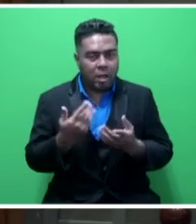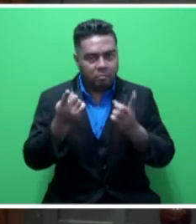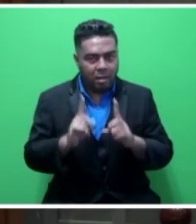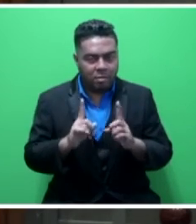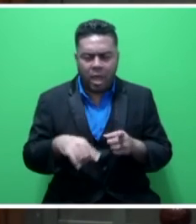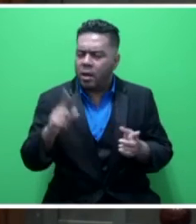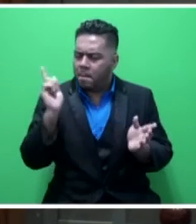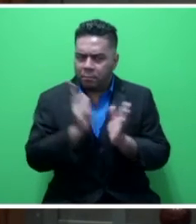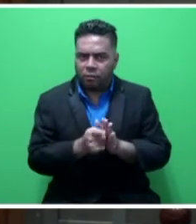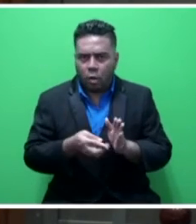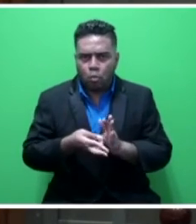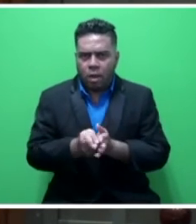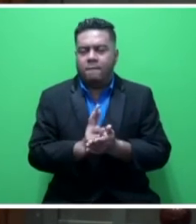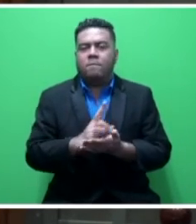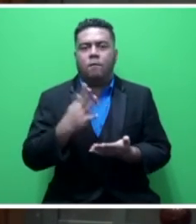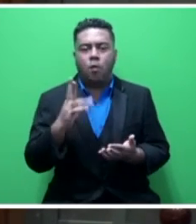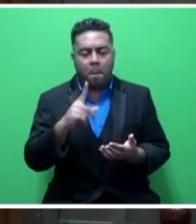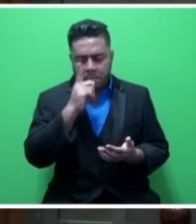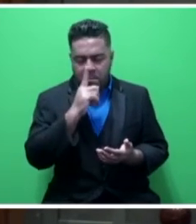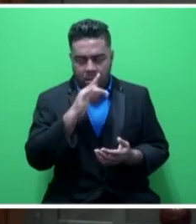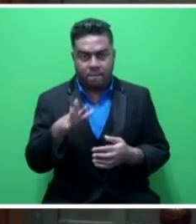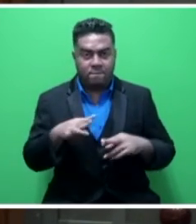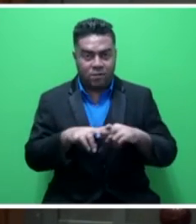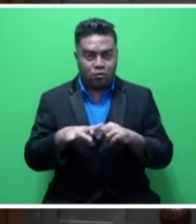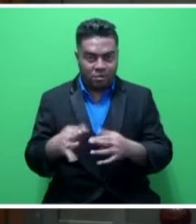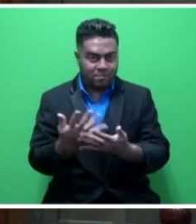quick turnaround for our people in Fiji, and in keeping